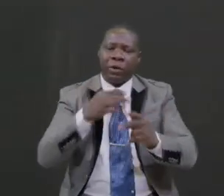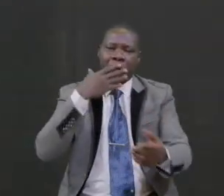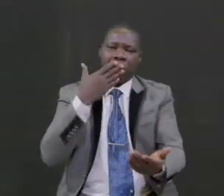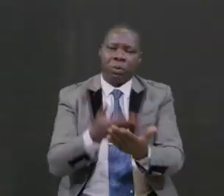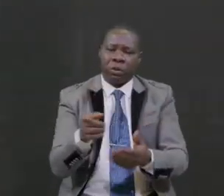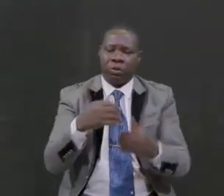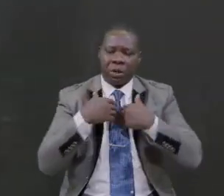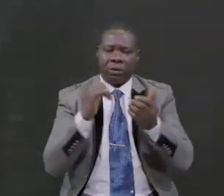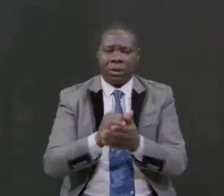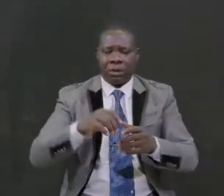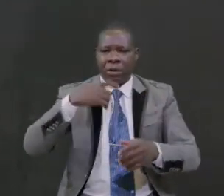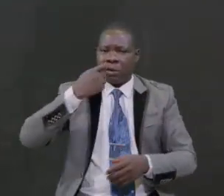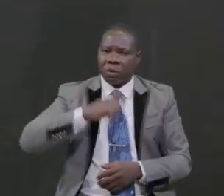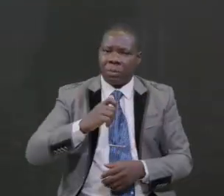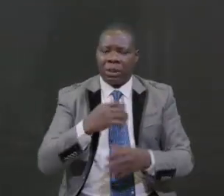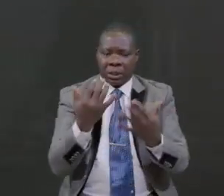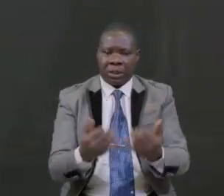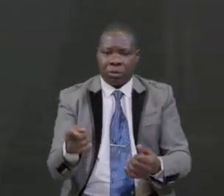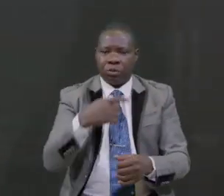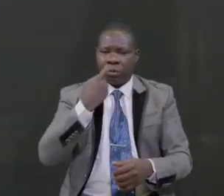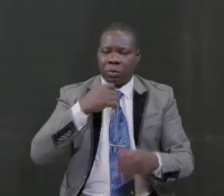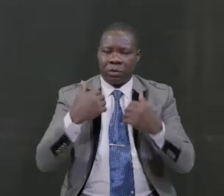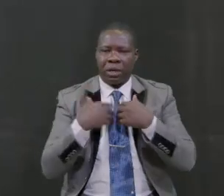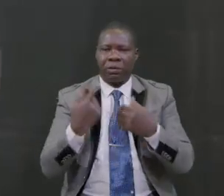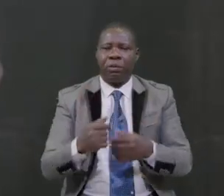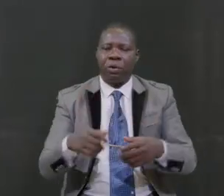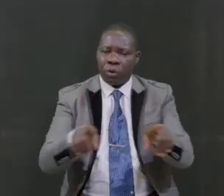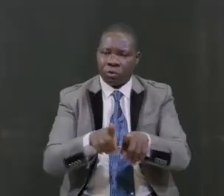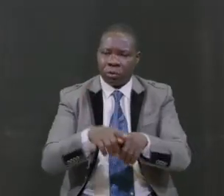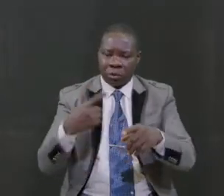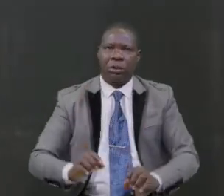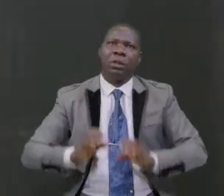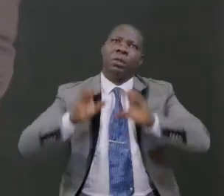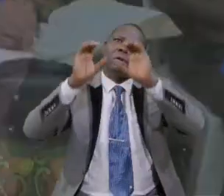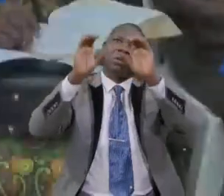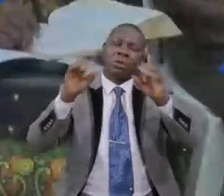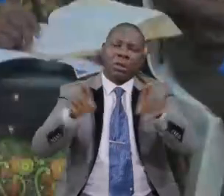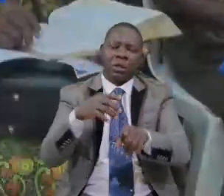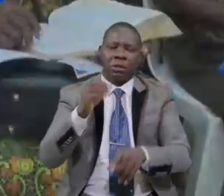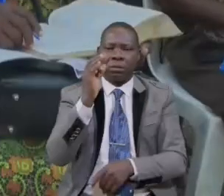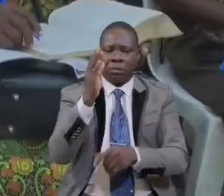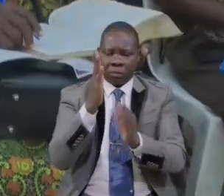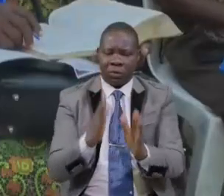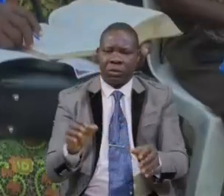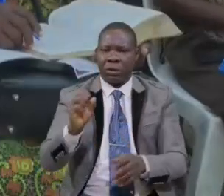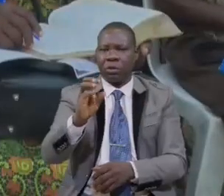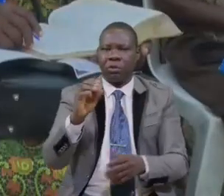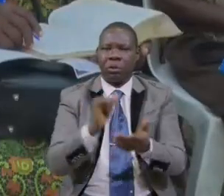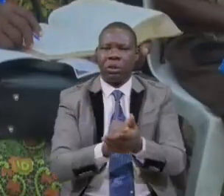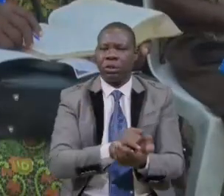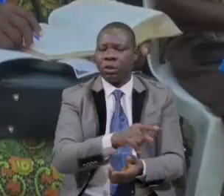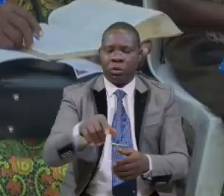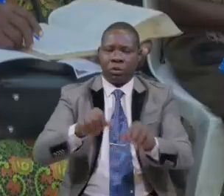have also the concentration as a minister so that you'll achieve what